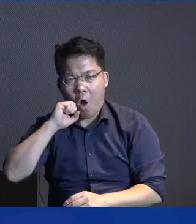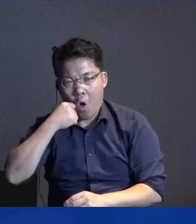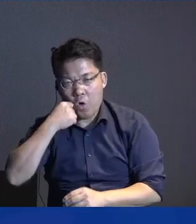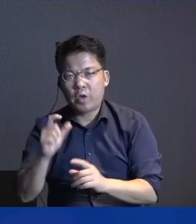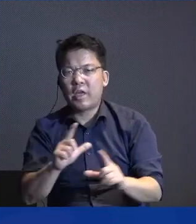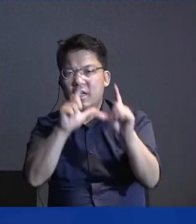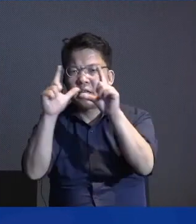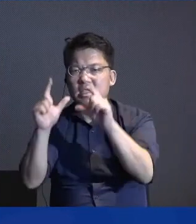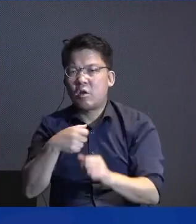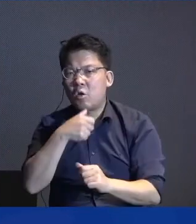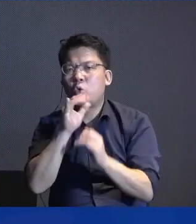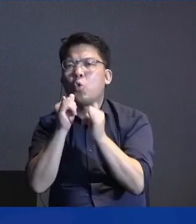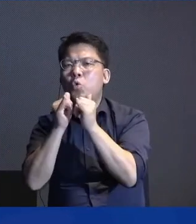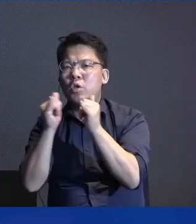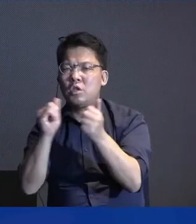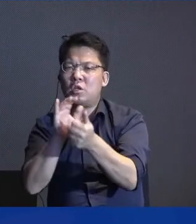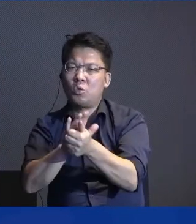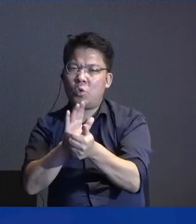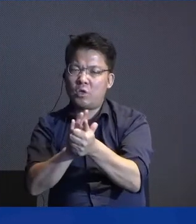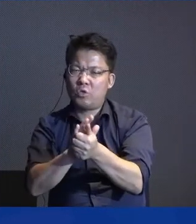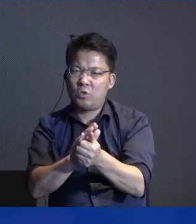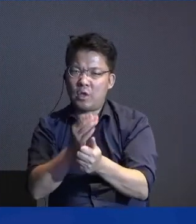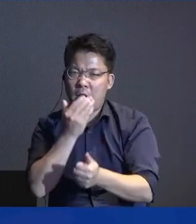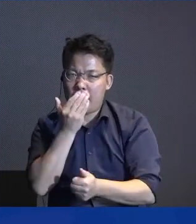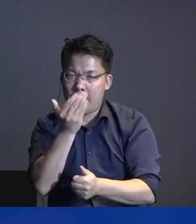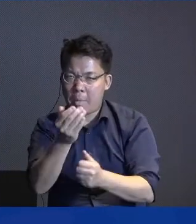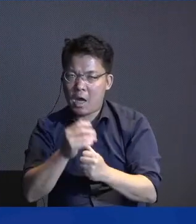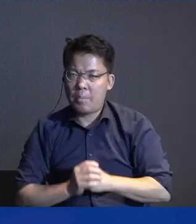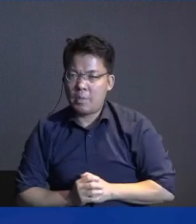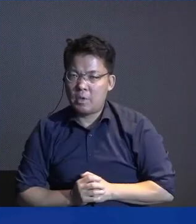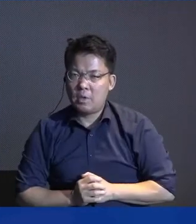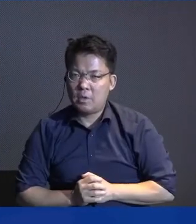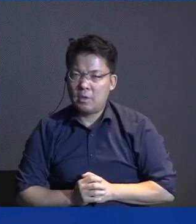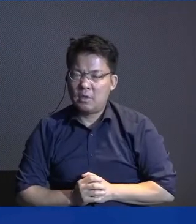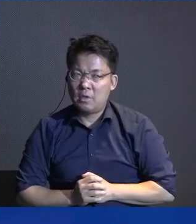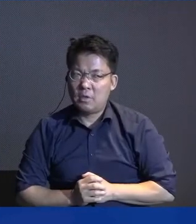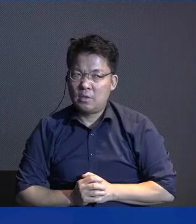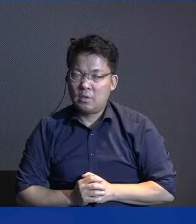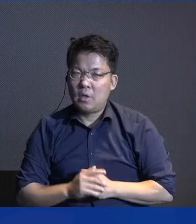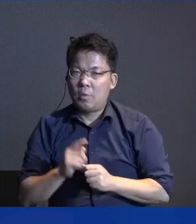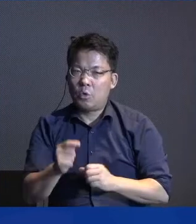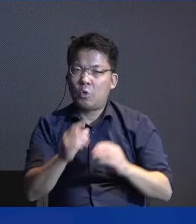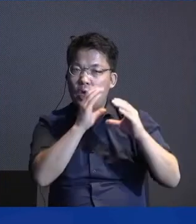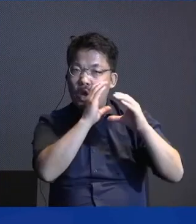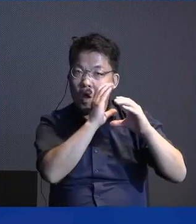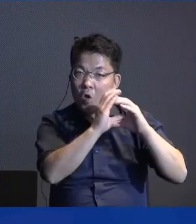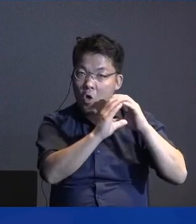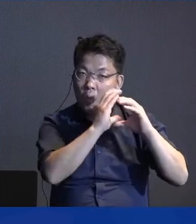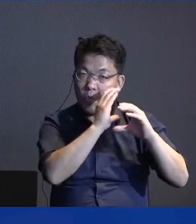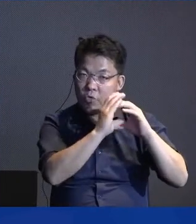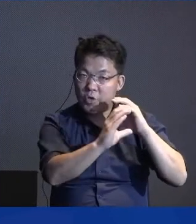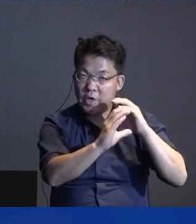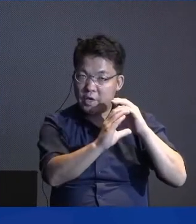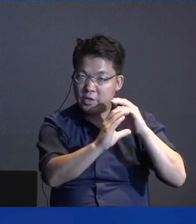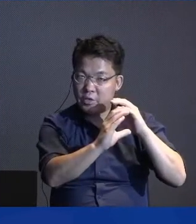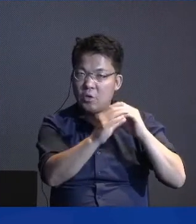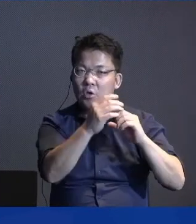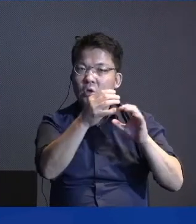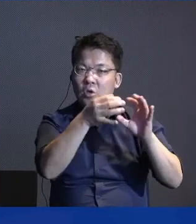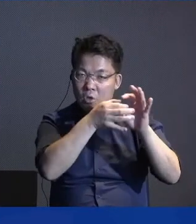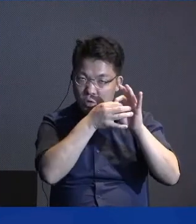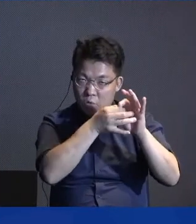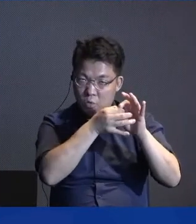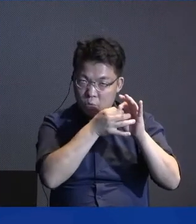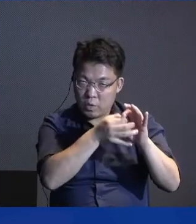regarding community level effort to promote resilience and optimism? It's many studies show that